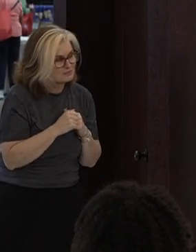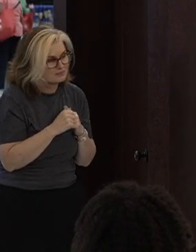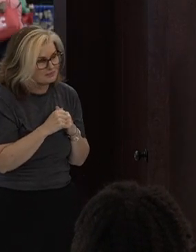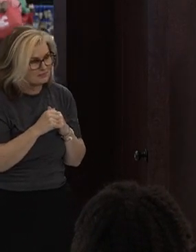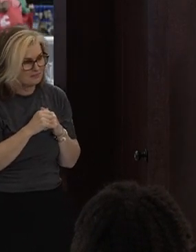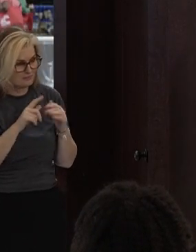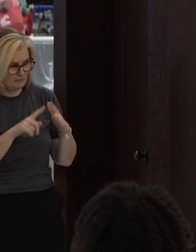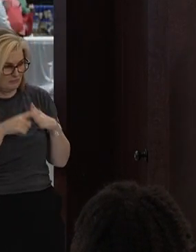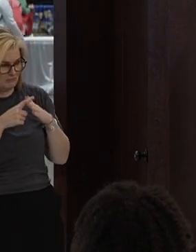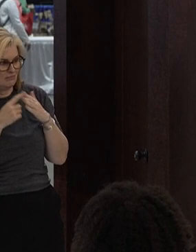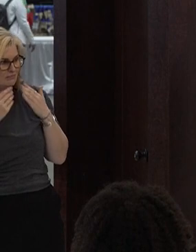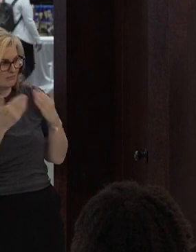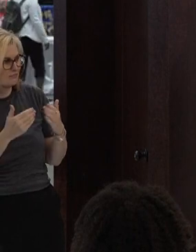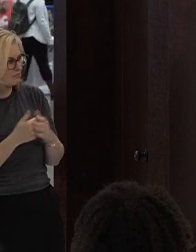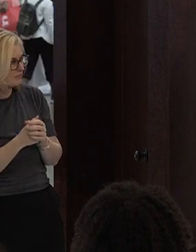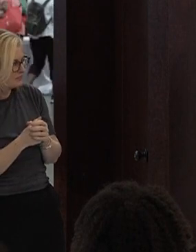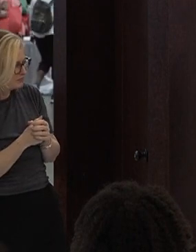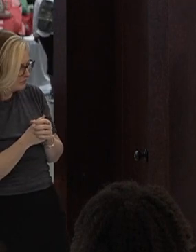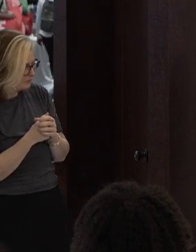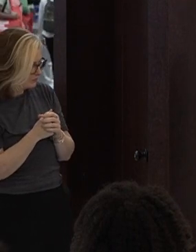Let us start.